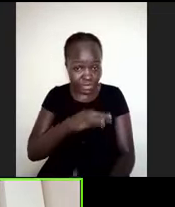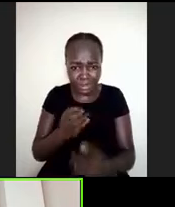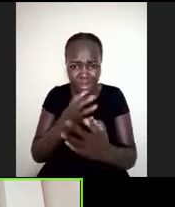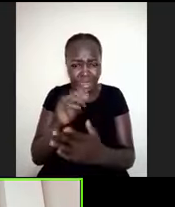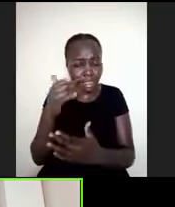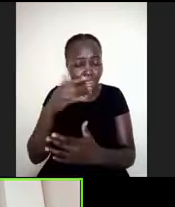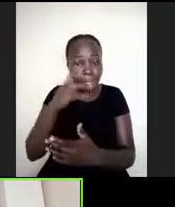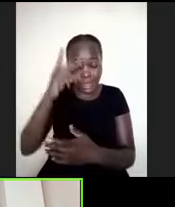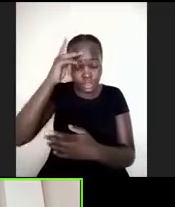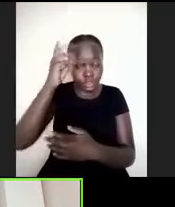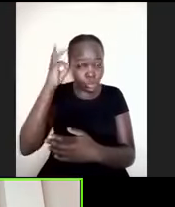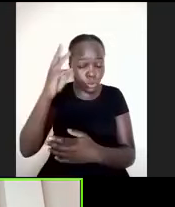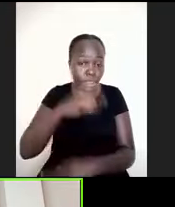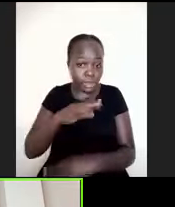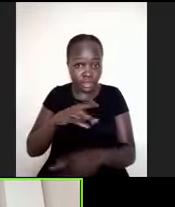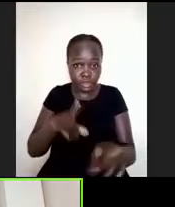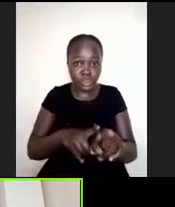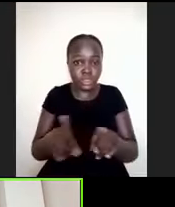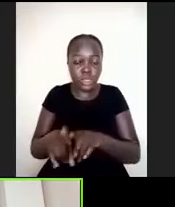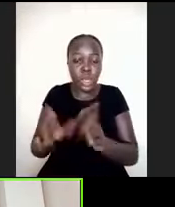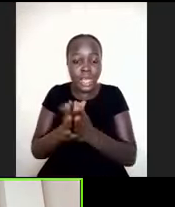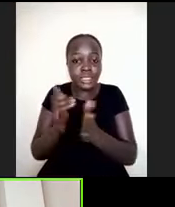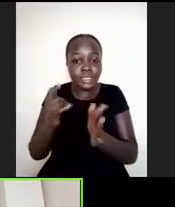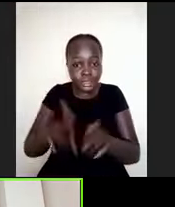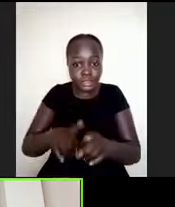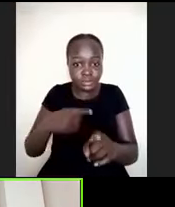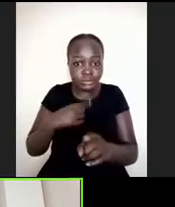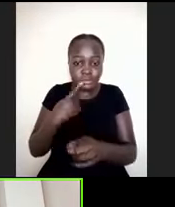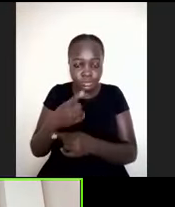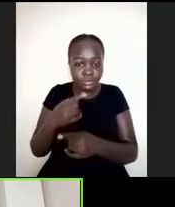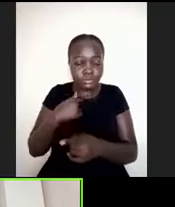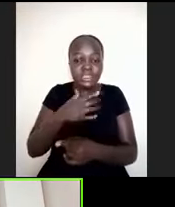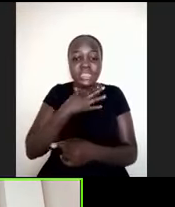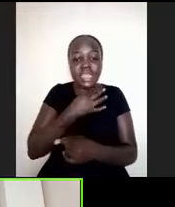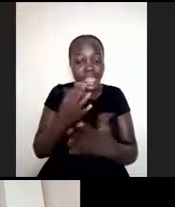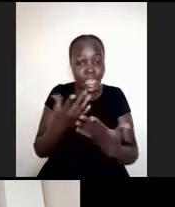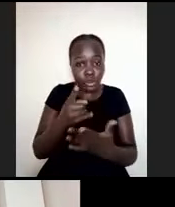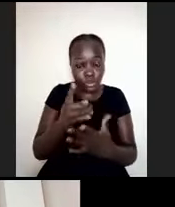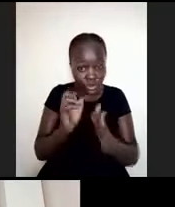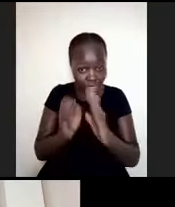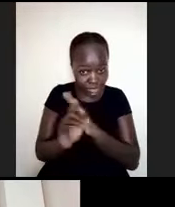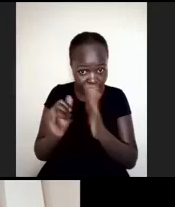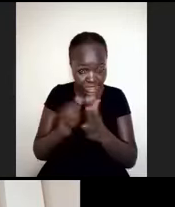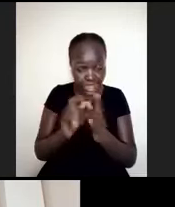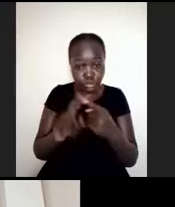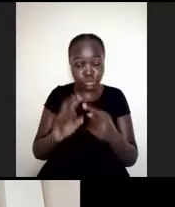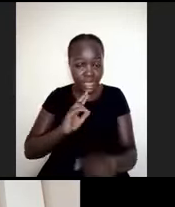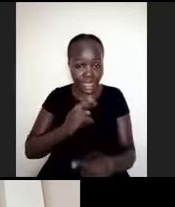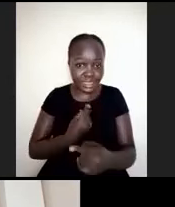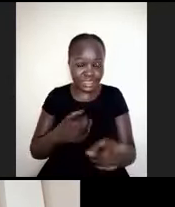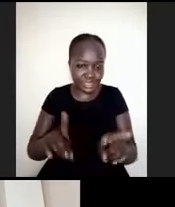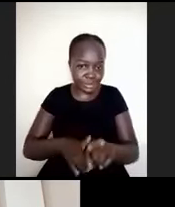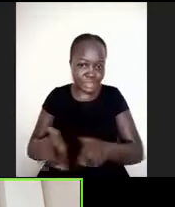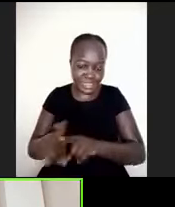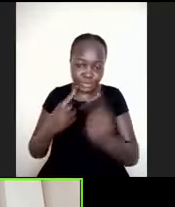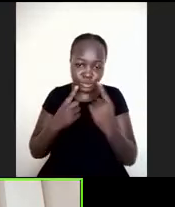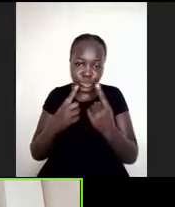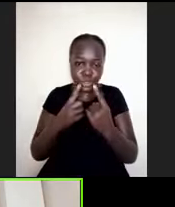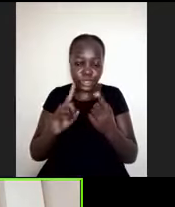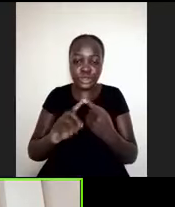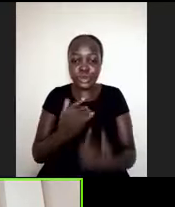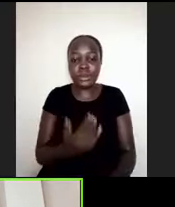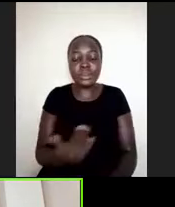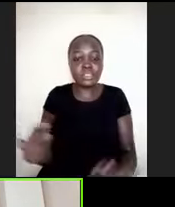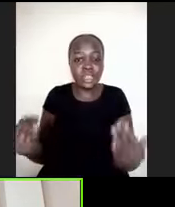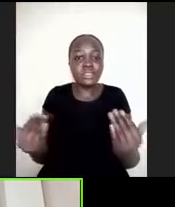to benefit as well. And as I said, I like the way you're bringing it out to us, just as we are talking to a child